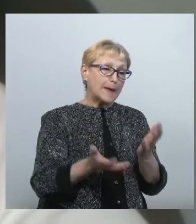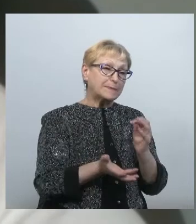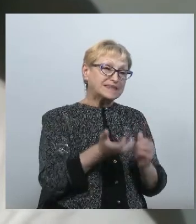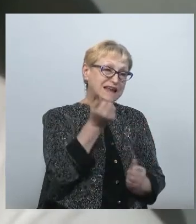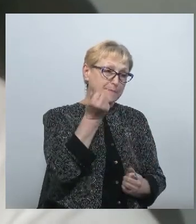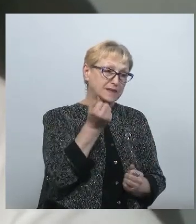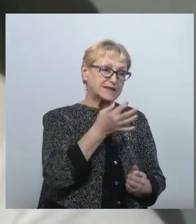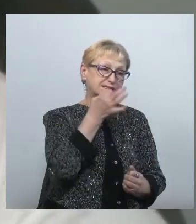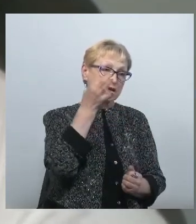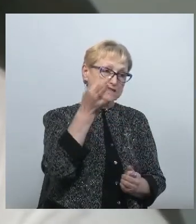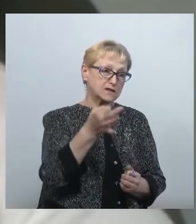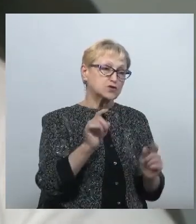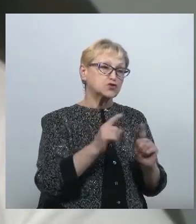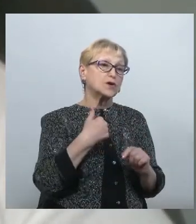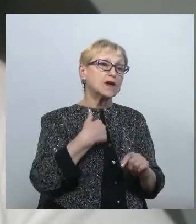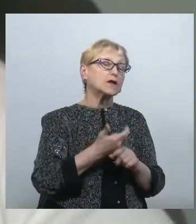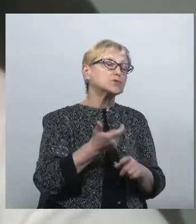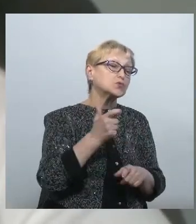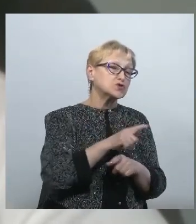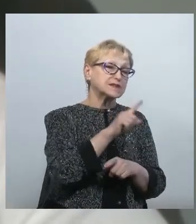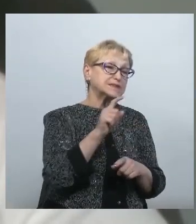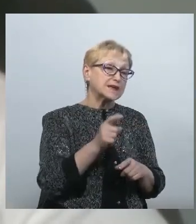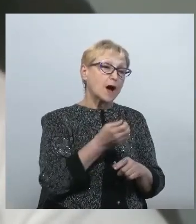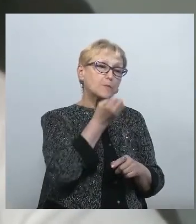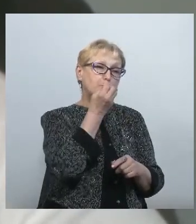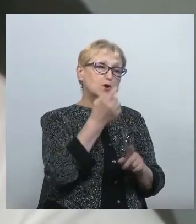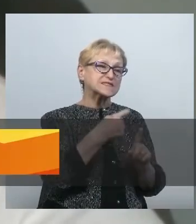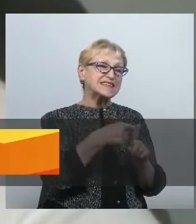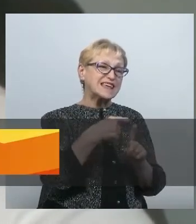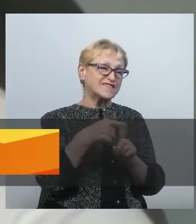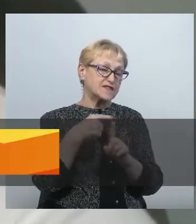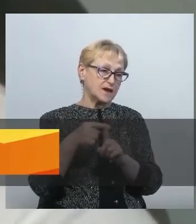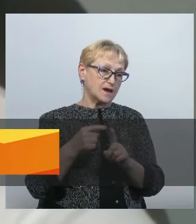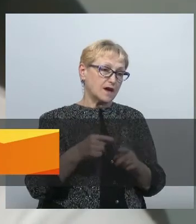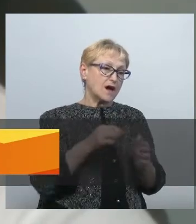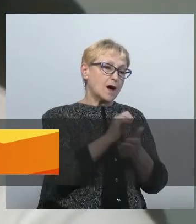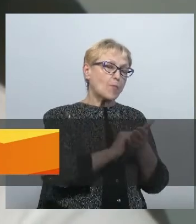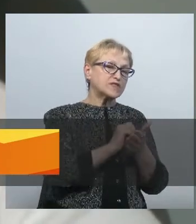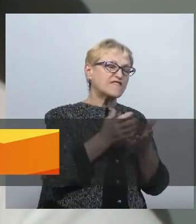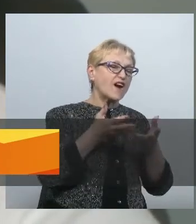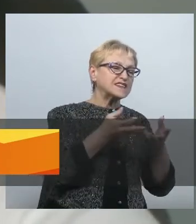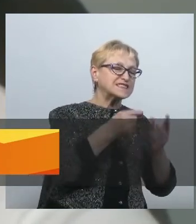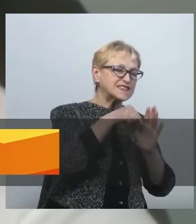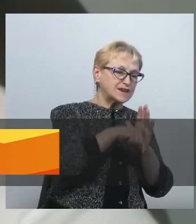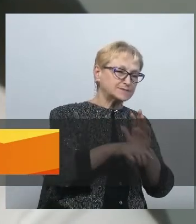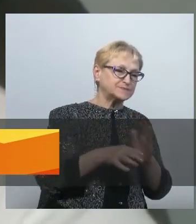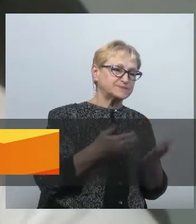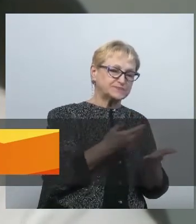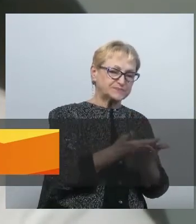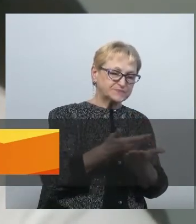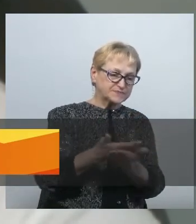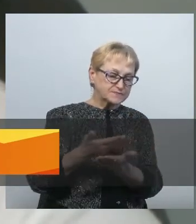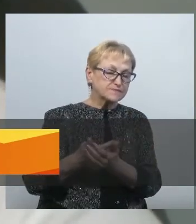I would like to support my colleagues and to say that I am for positive methods of motivation. As you